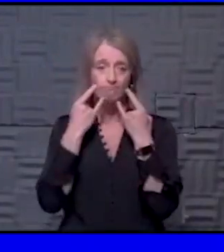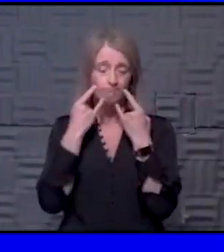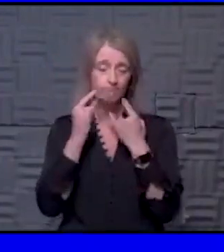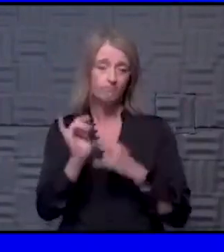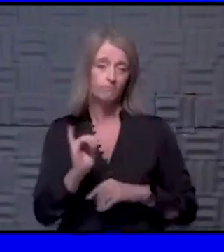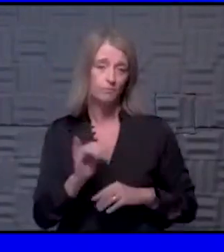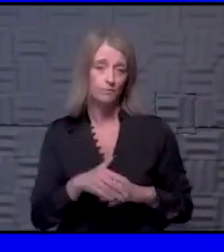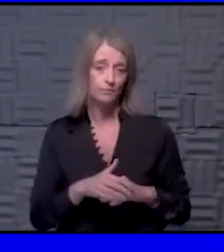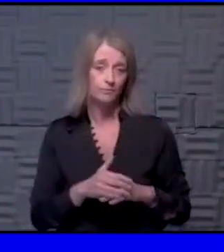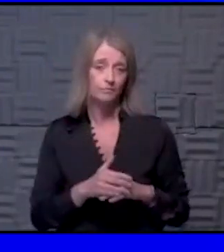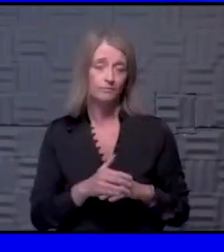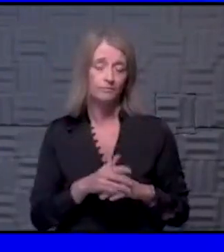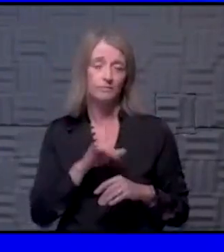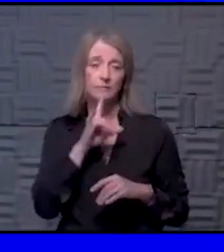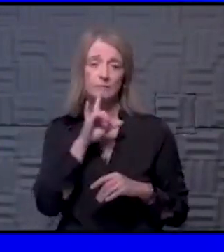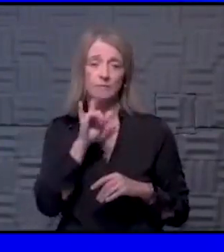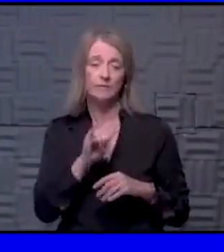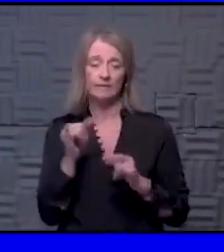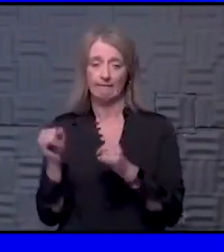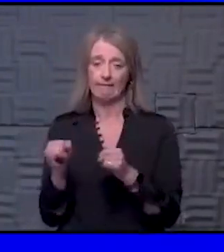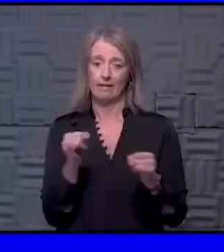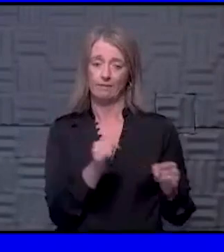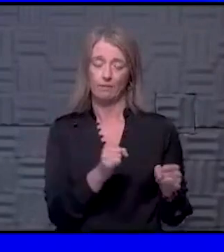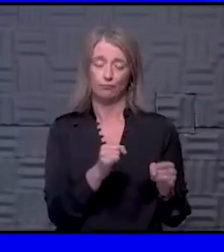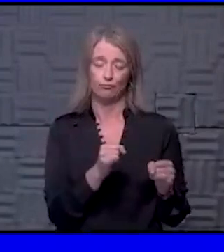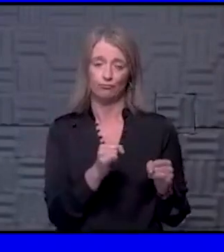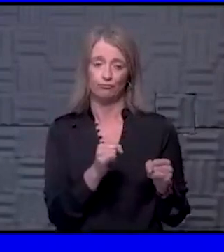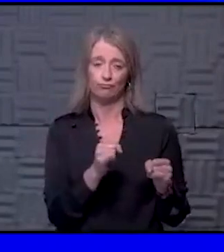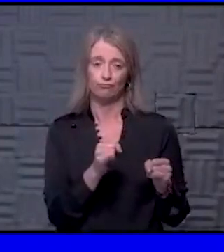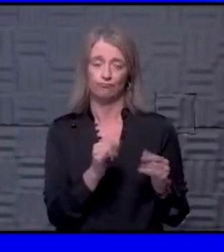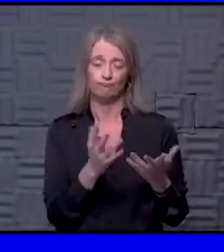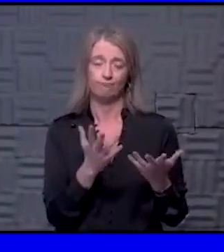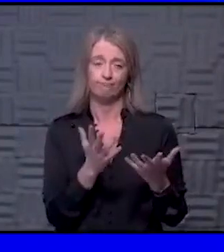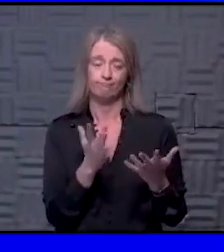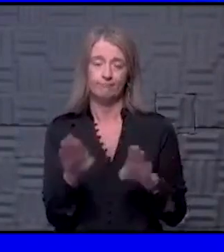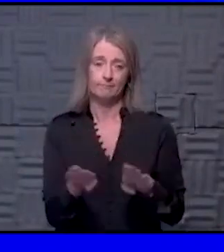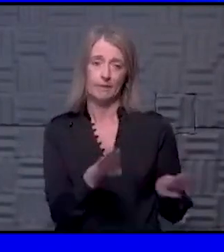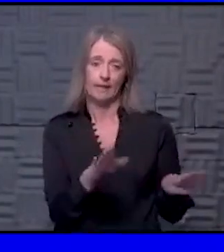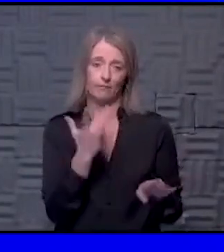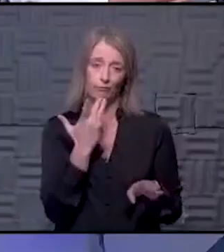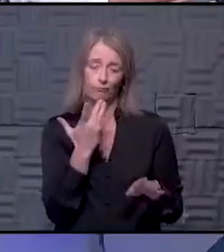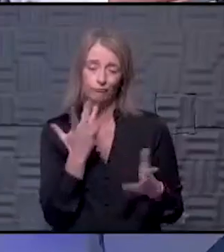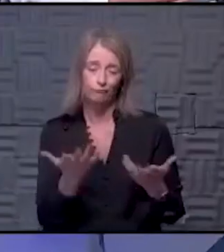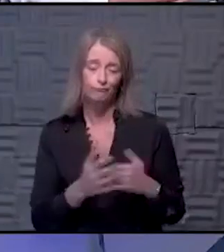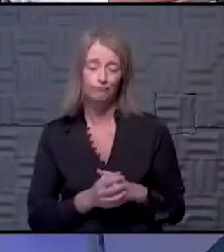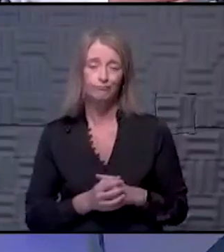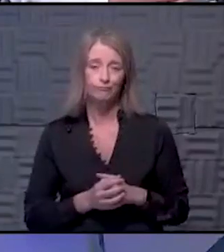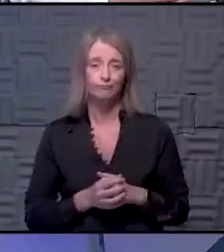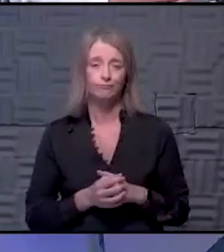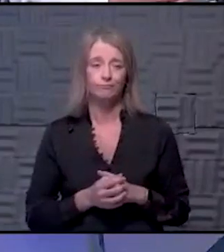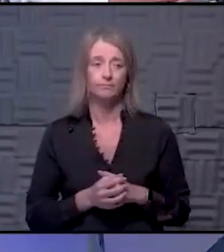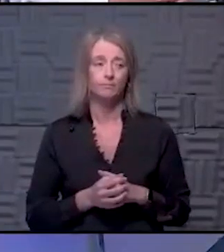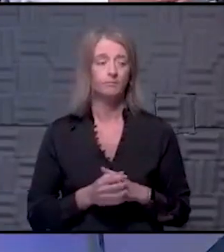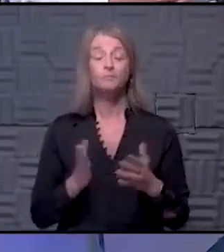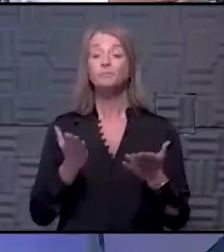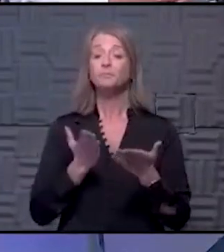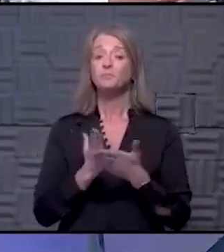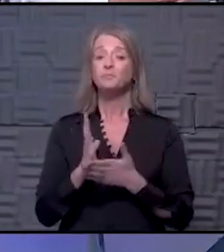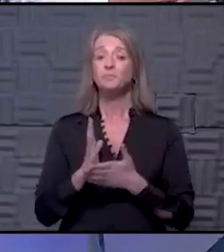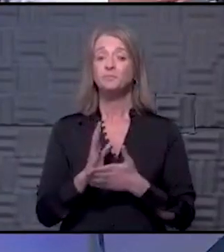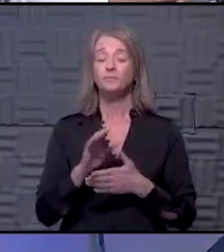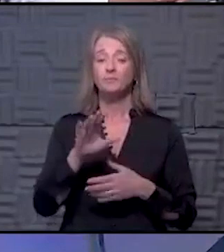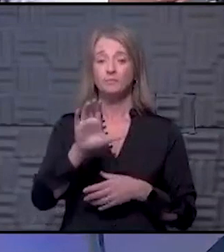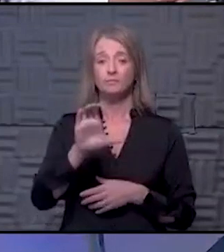well. So it does boil down to individual behavior at that point. All right, and then